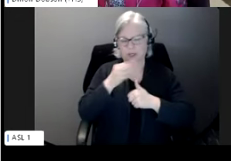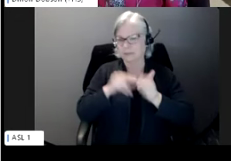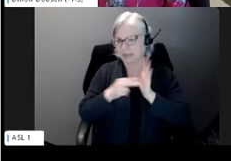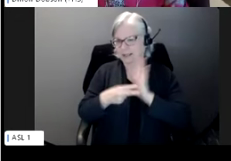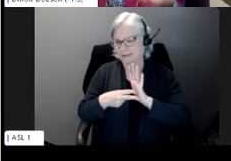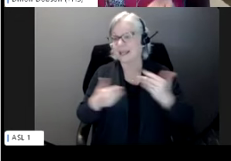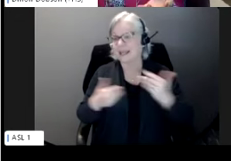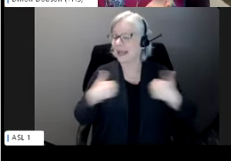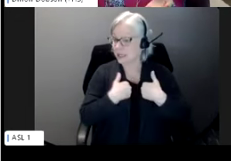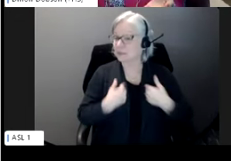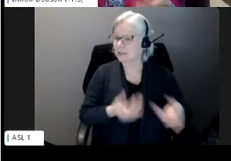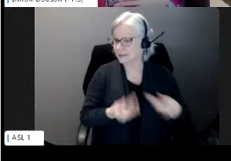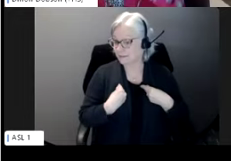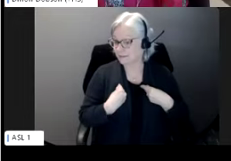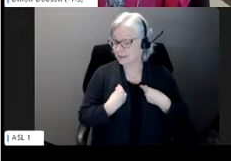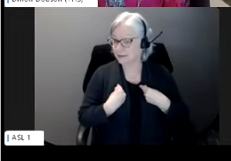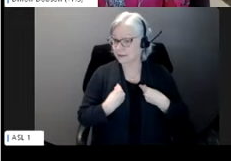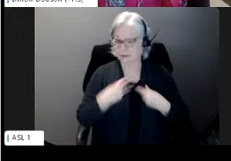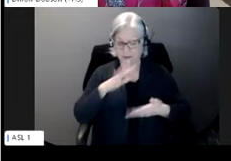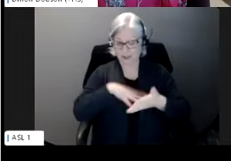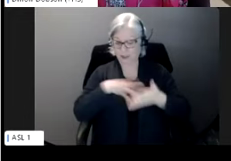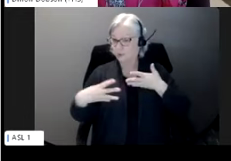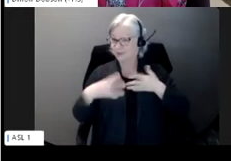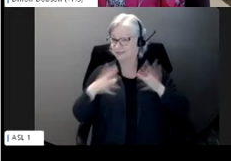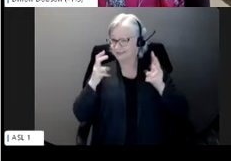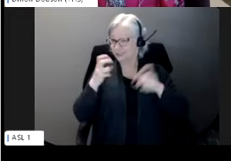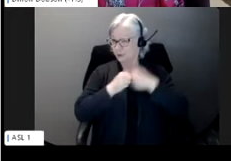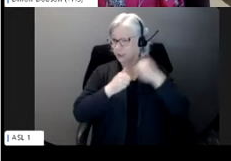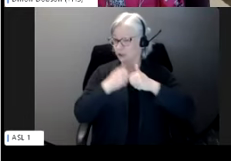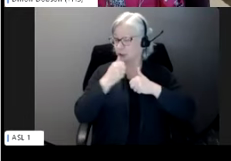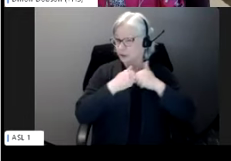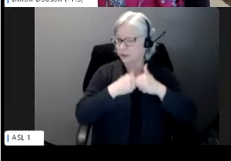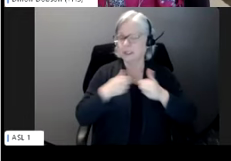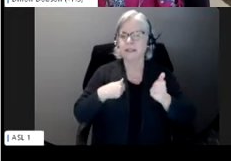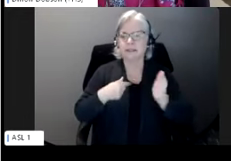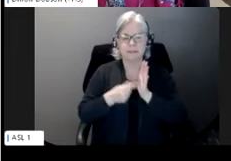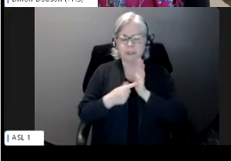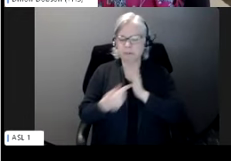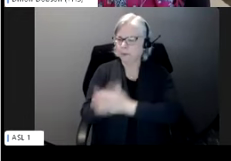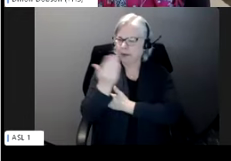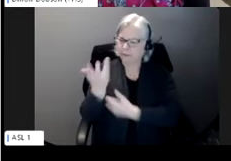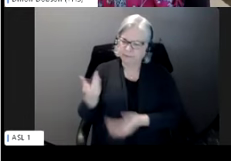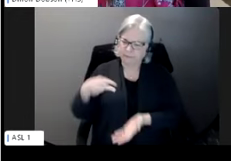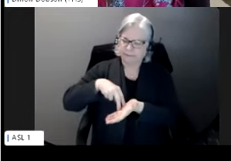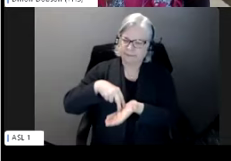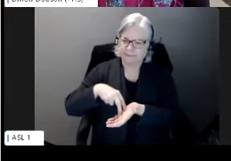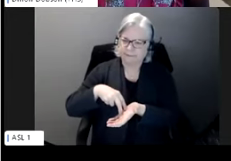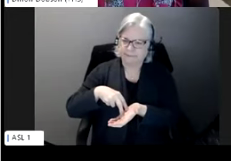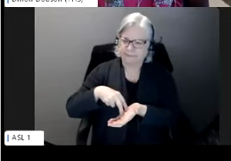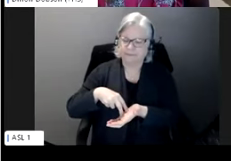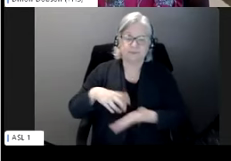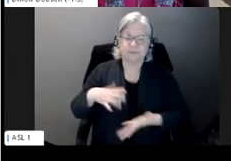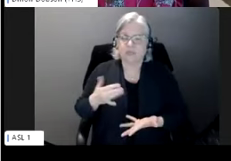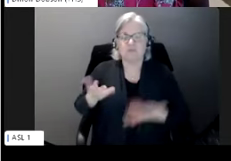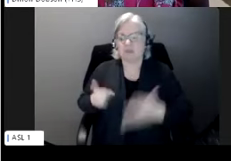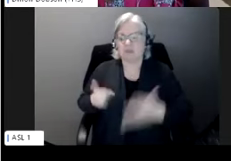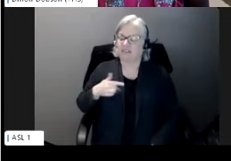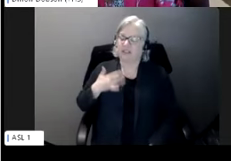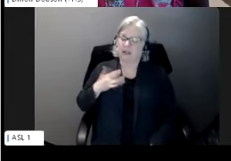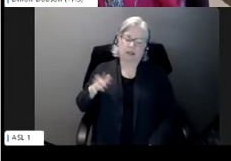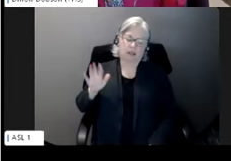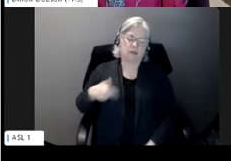day. The requirement, right? Oftentimes we might get out of bed, maybe not for ourselves. We might not feel like it, but we